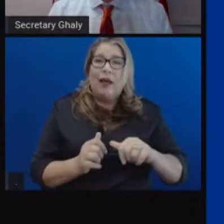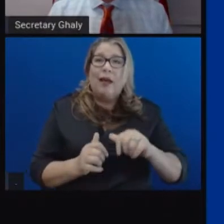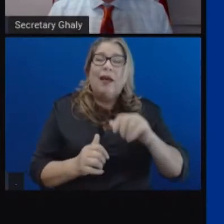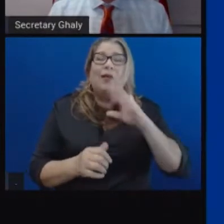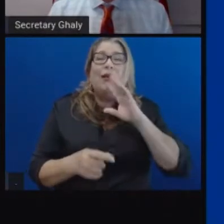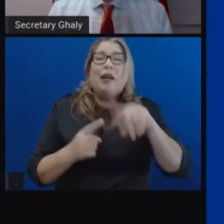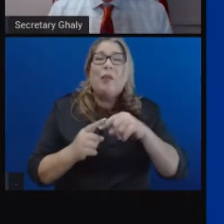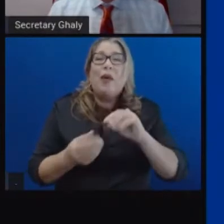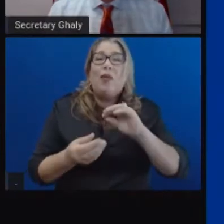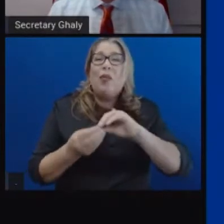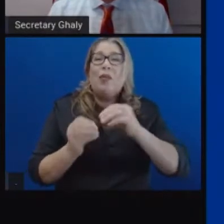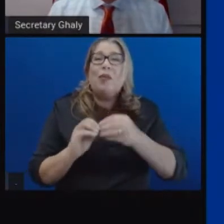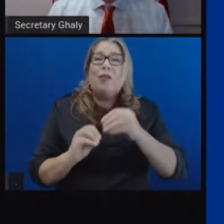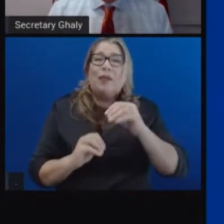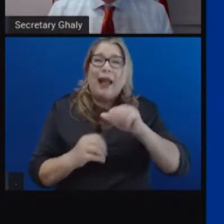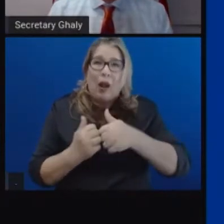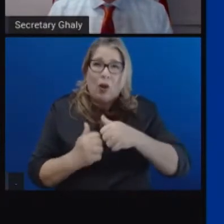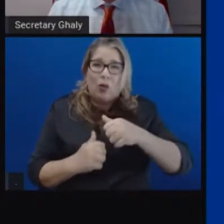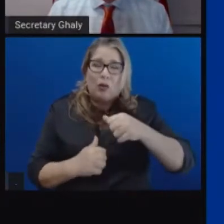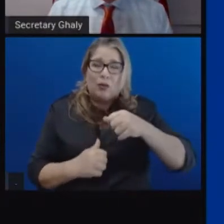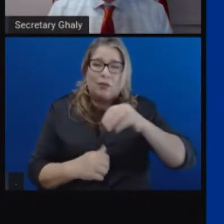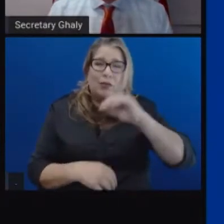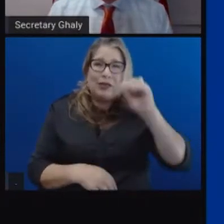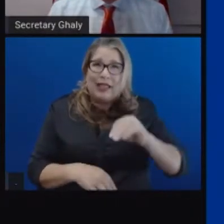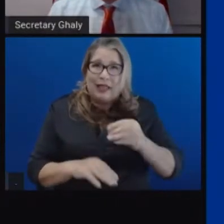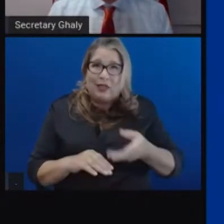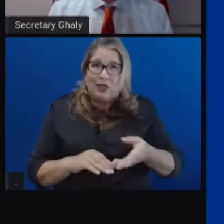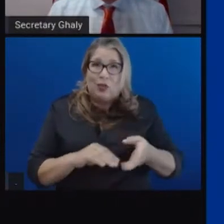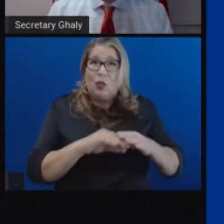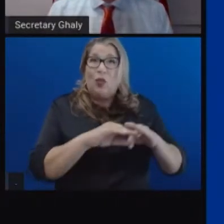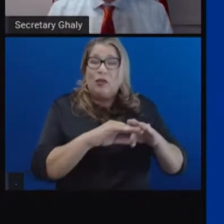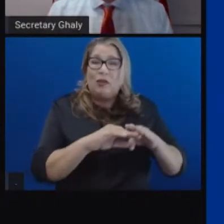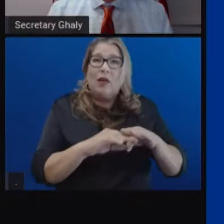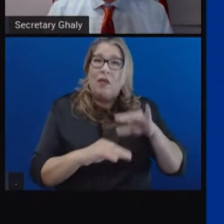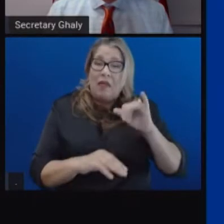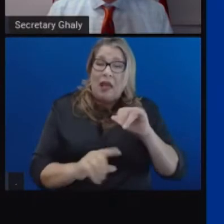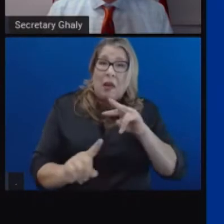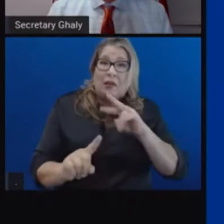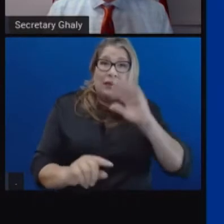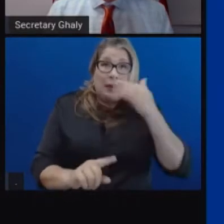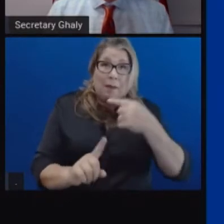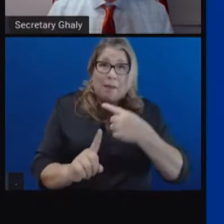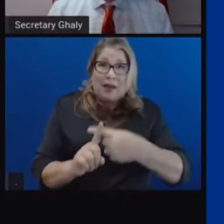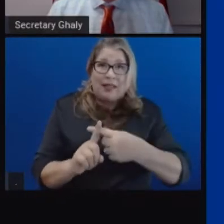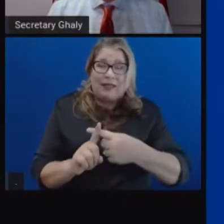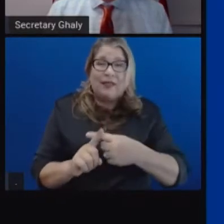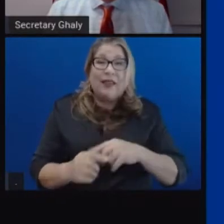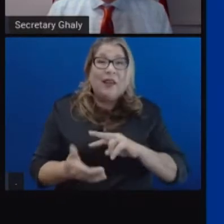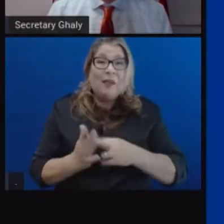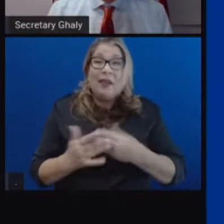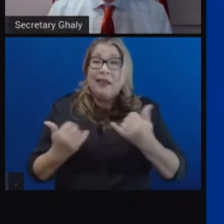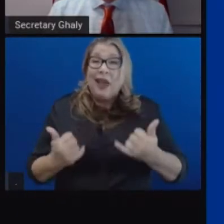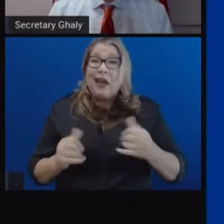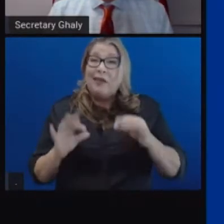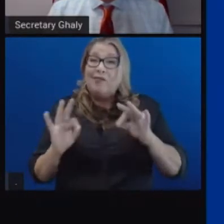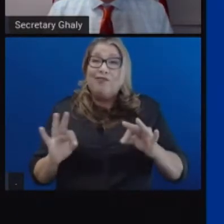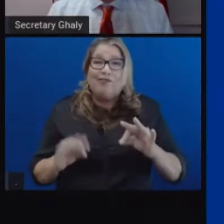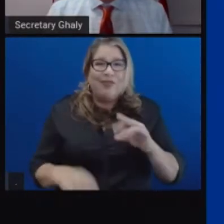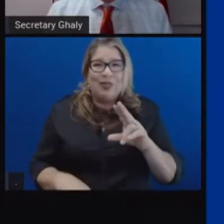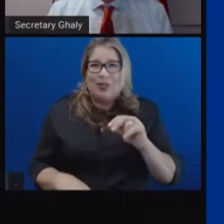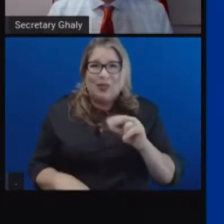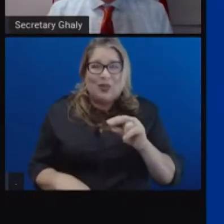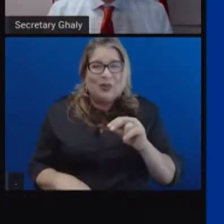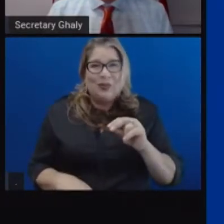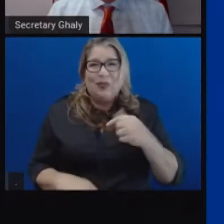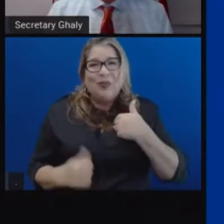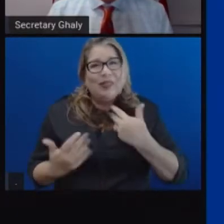think is a very encouraging sign, but we're not out of the woods. We know that there's still a lot of COVID